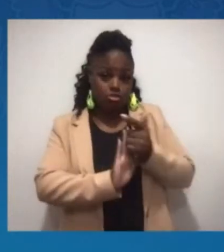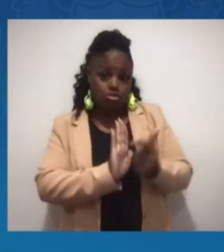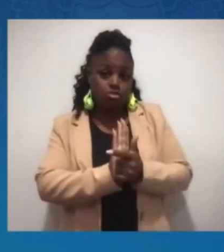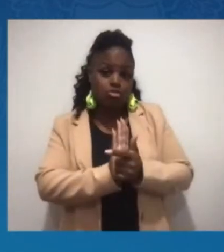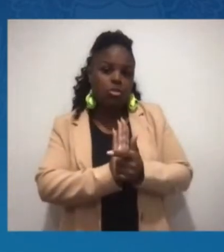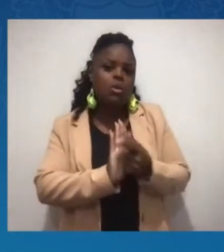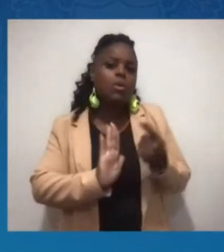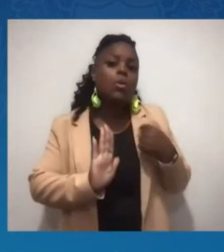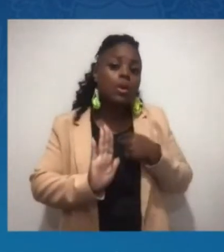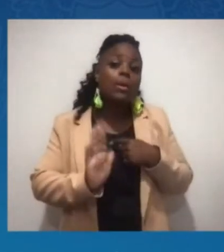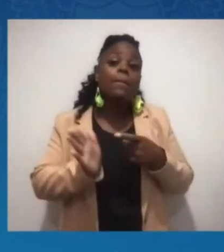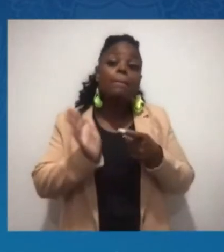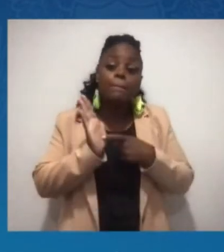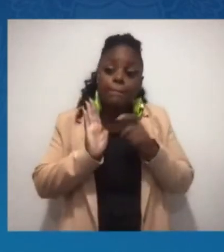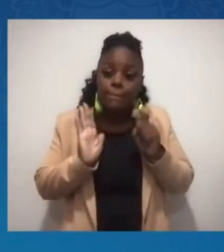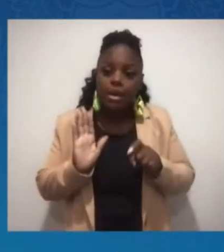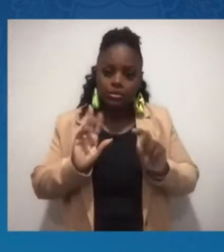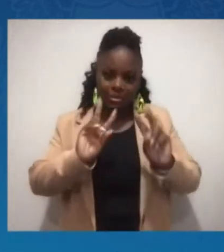That's real.